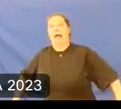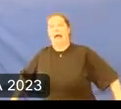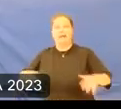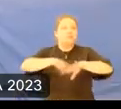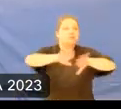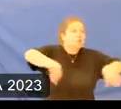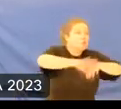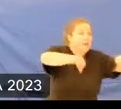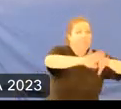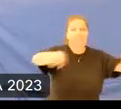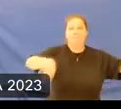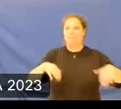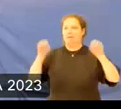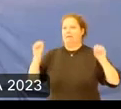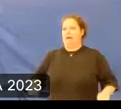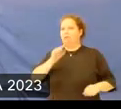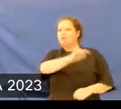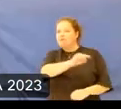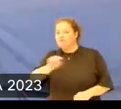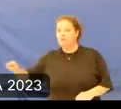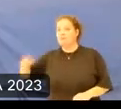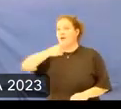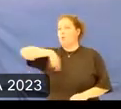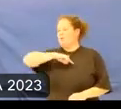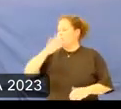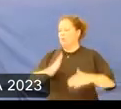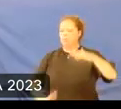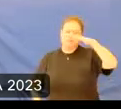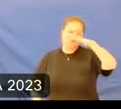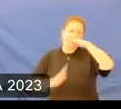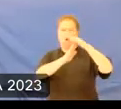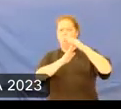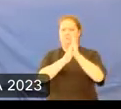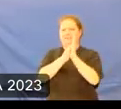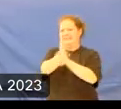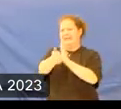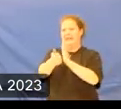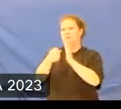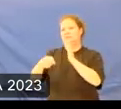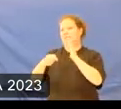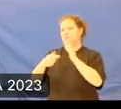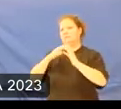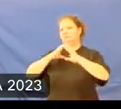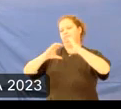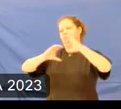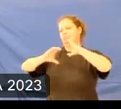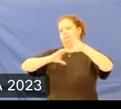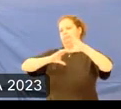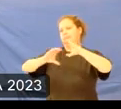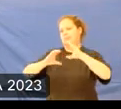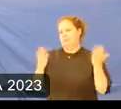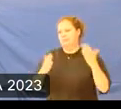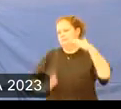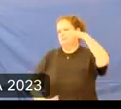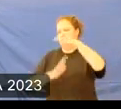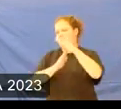ability to communicate. And I have argued, and I think probably most people in this room would agree, that